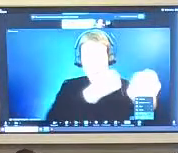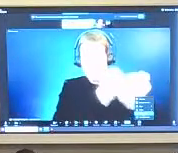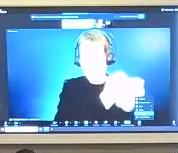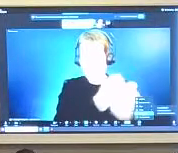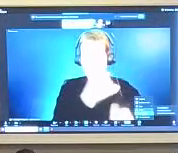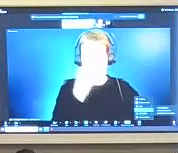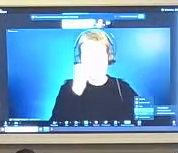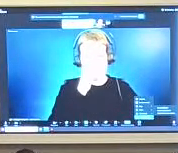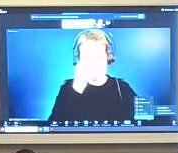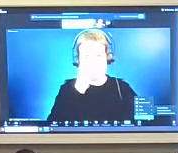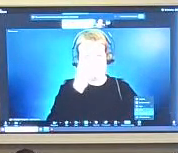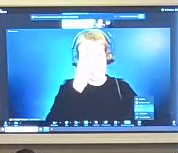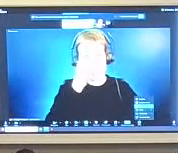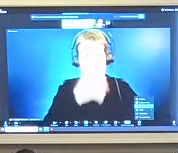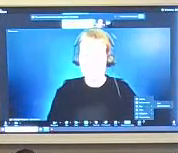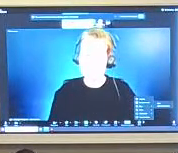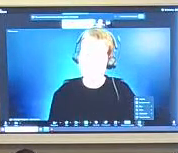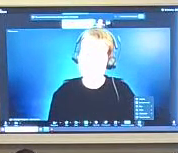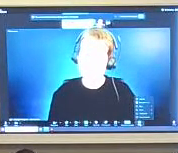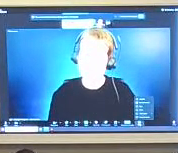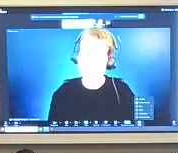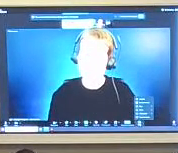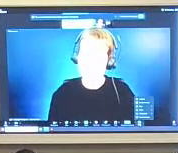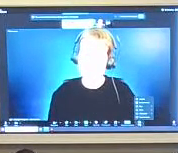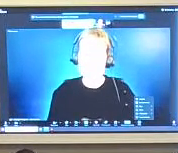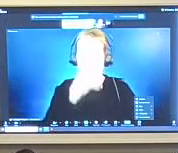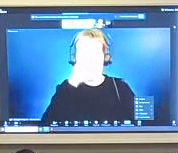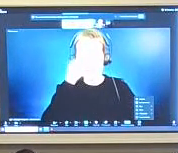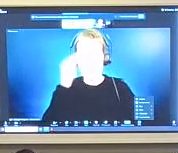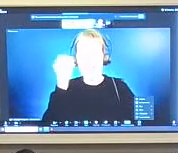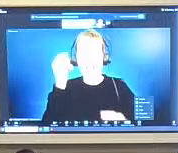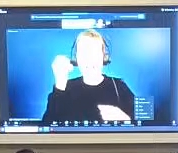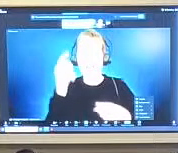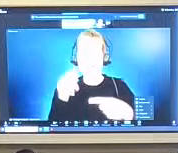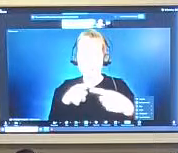Hello? Those bathrooms aren't